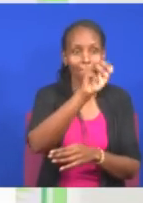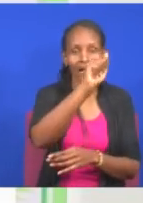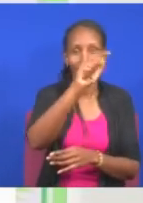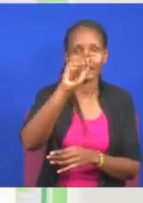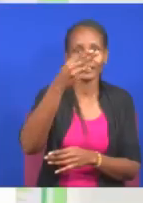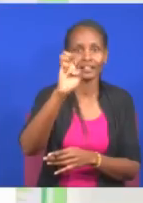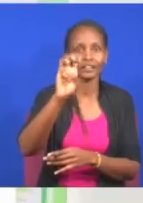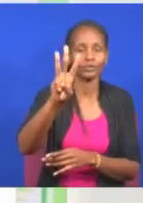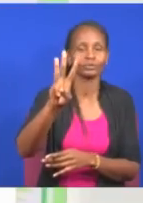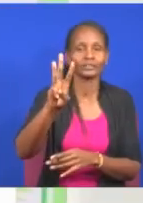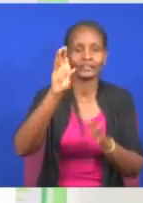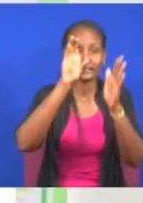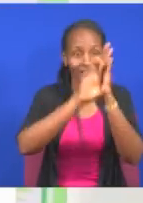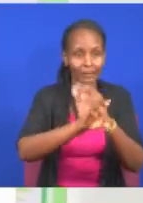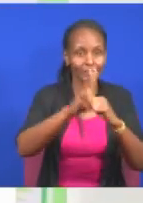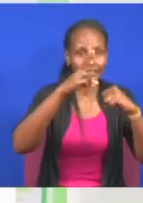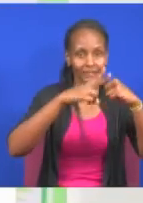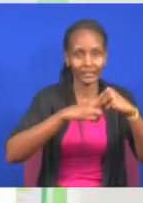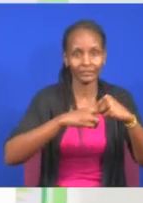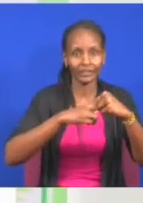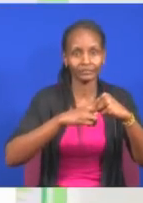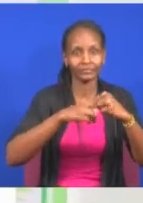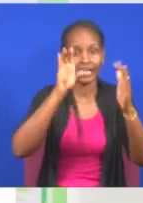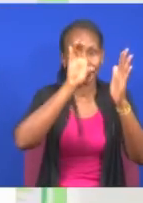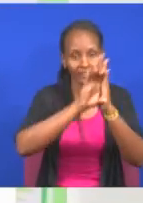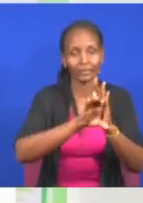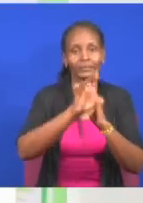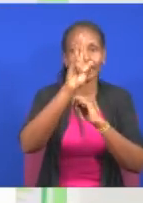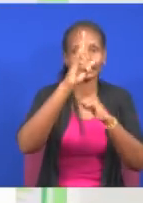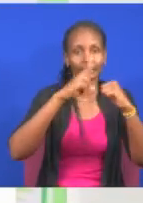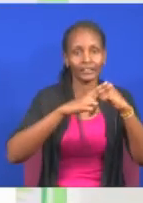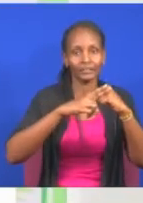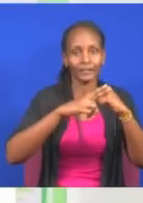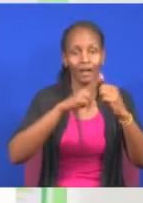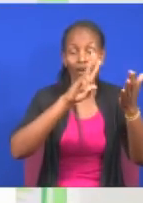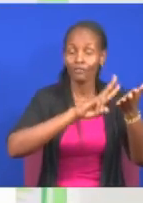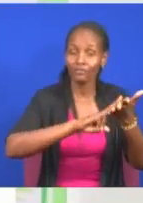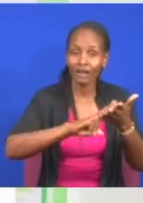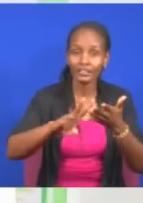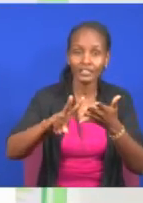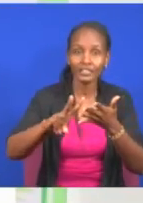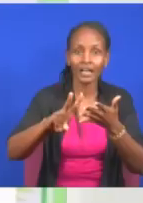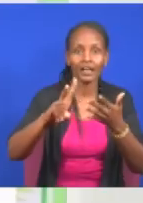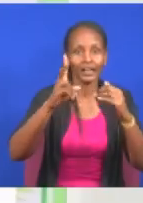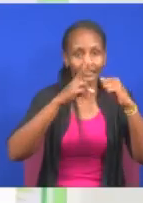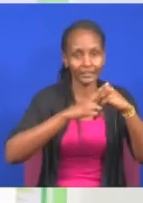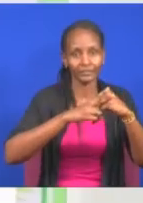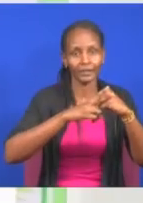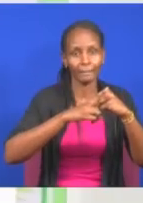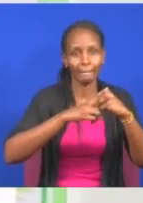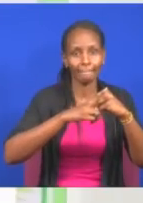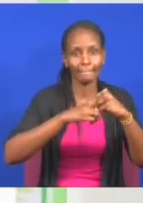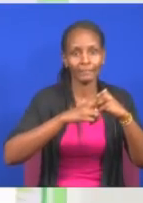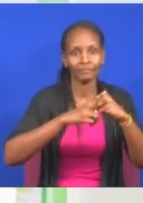Matthew chapter 7. Matthew chapter 7, verse 7. We